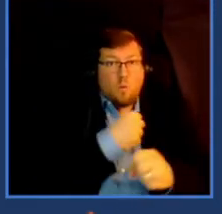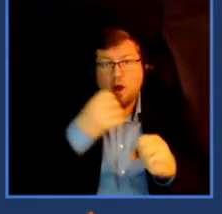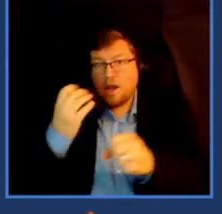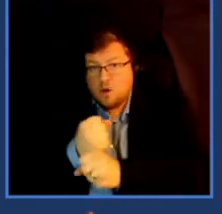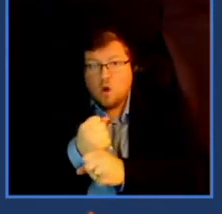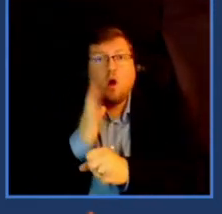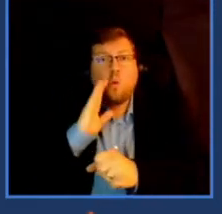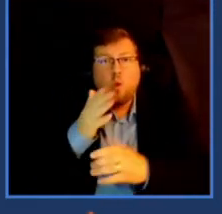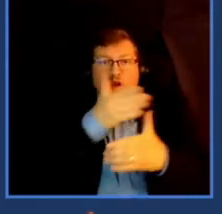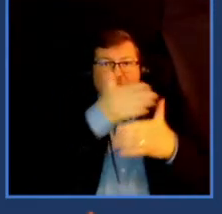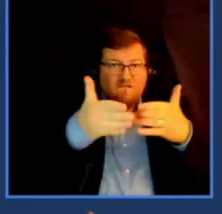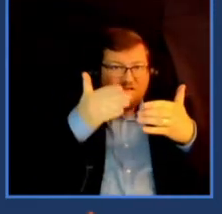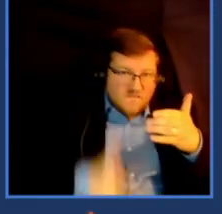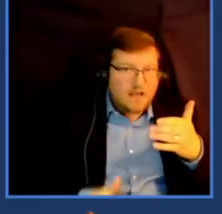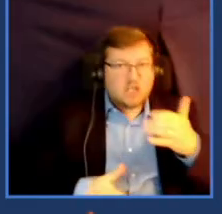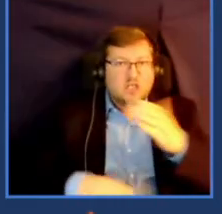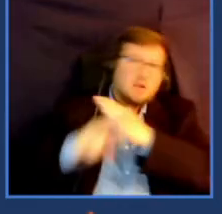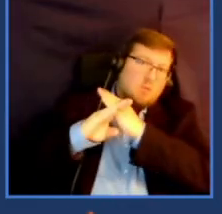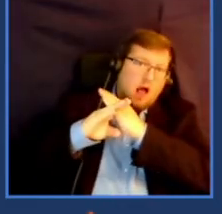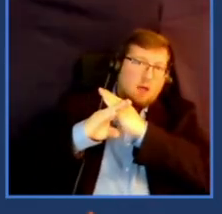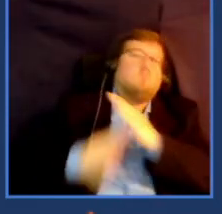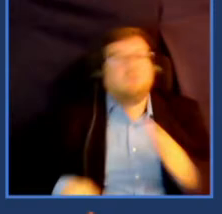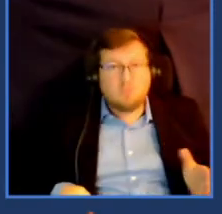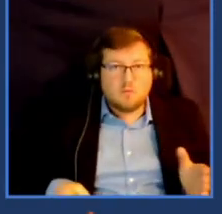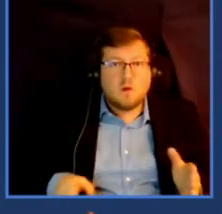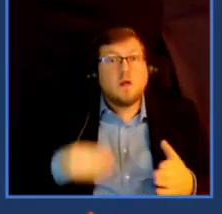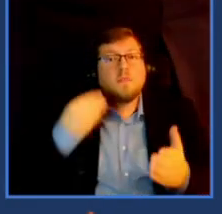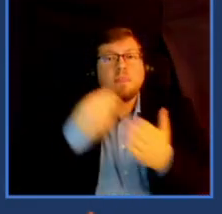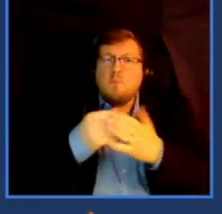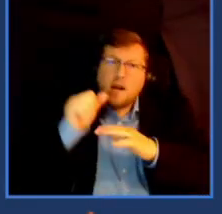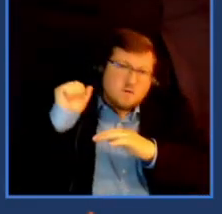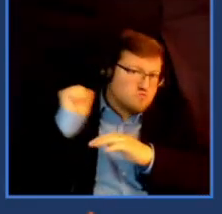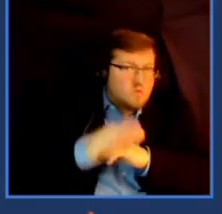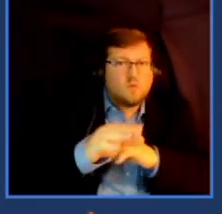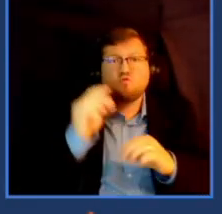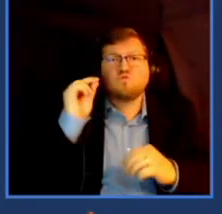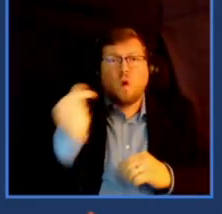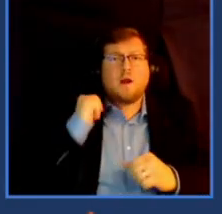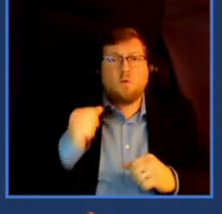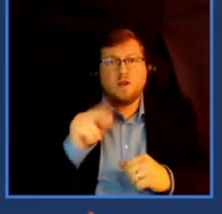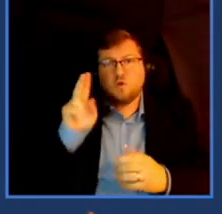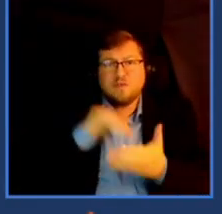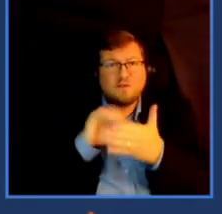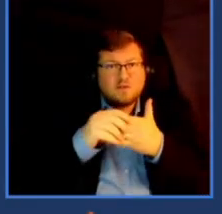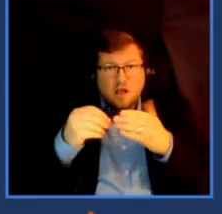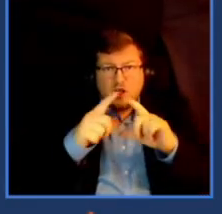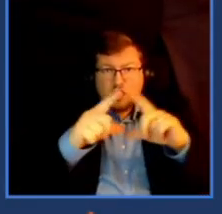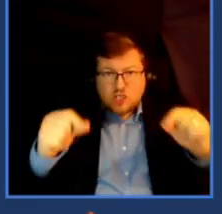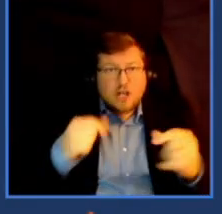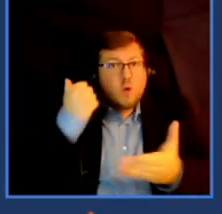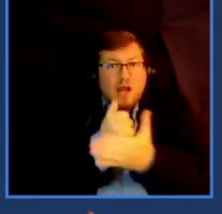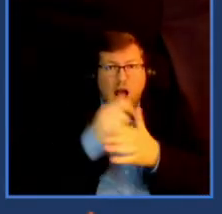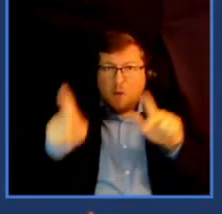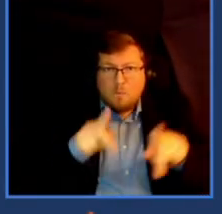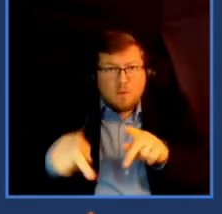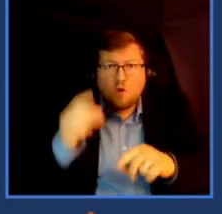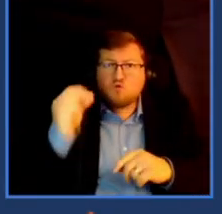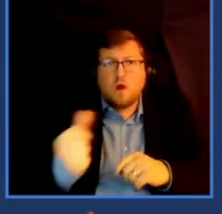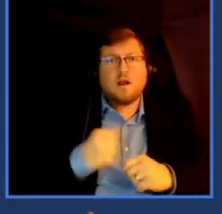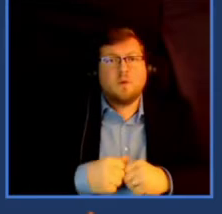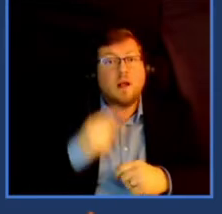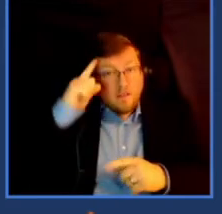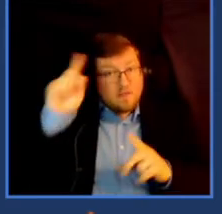check, that money that will go out the door immediately to help people who are in real trouble. Think about what it will mean to your